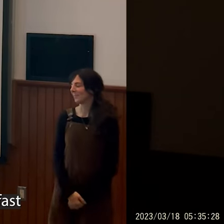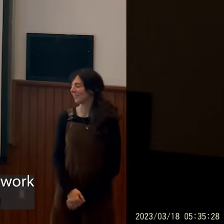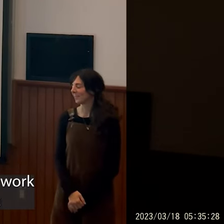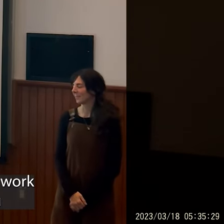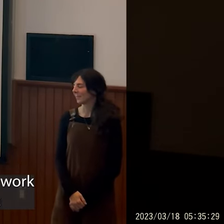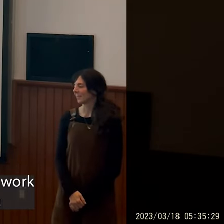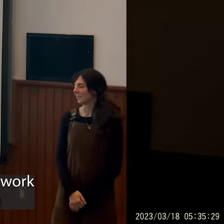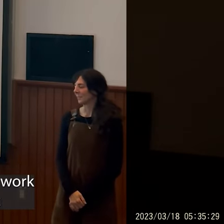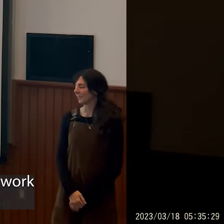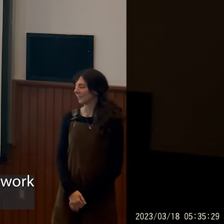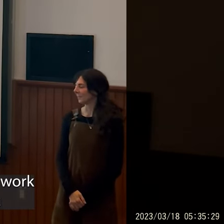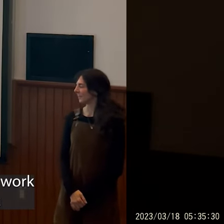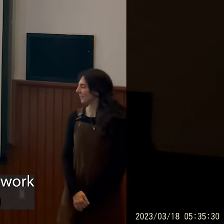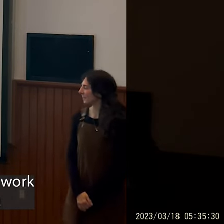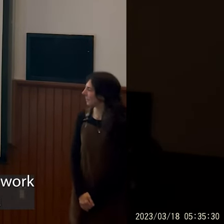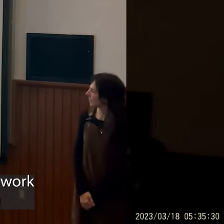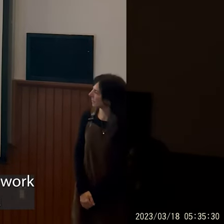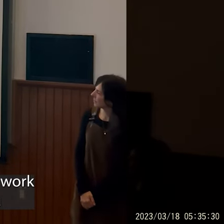I want to